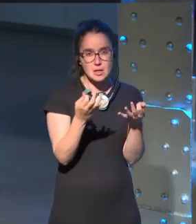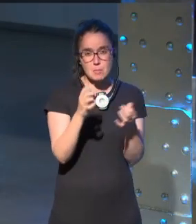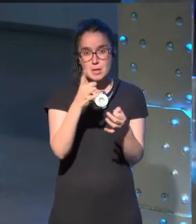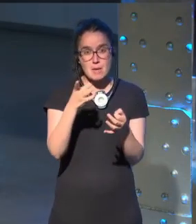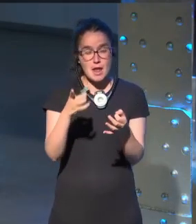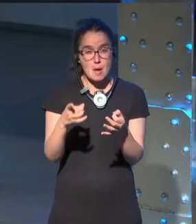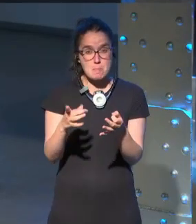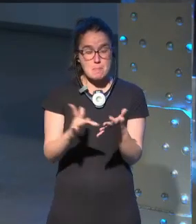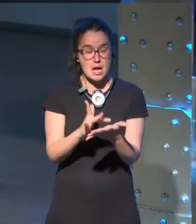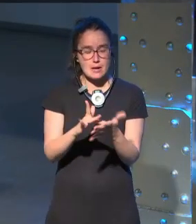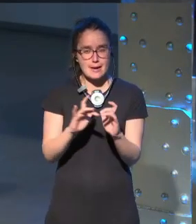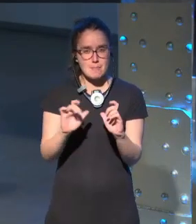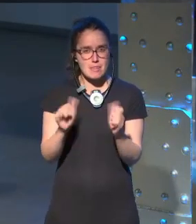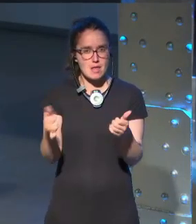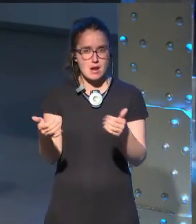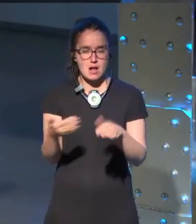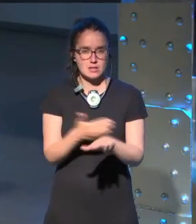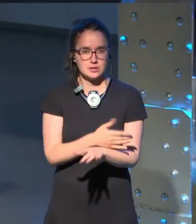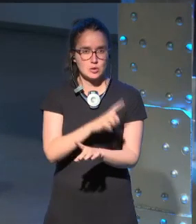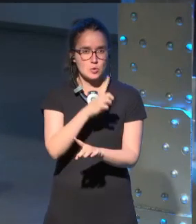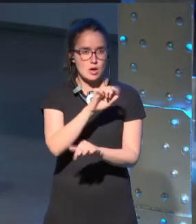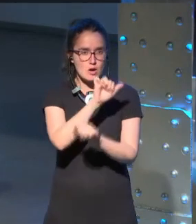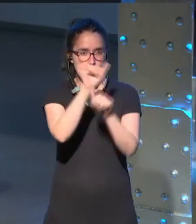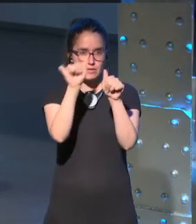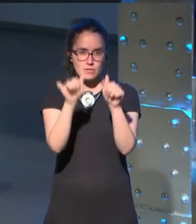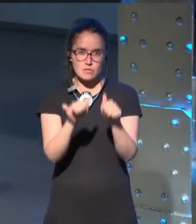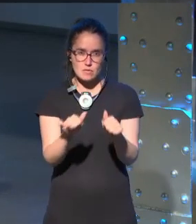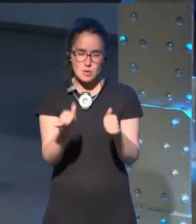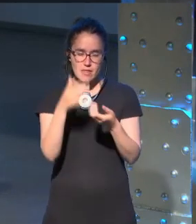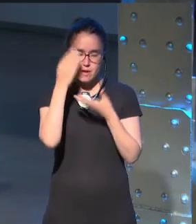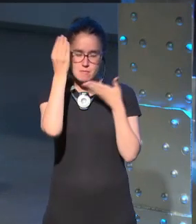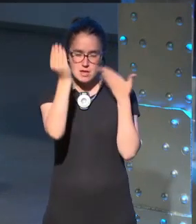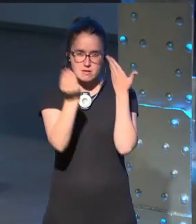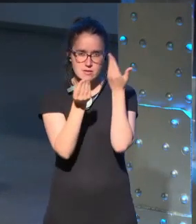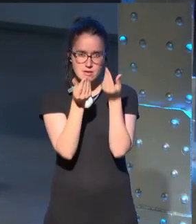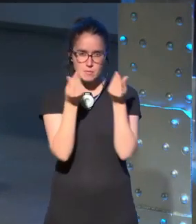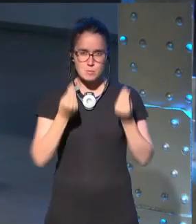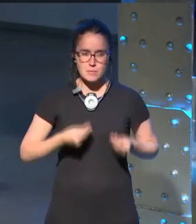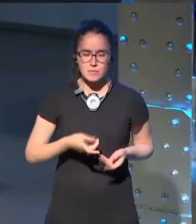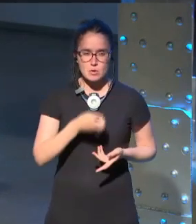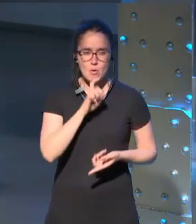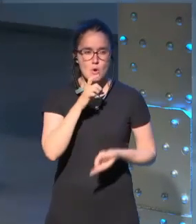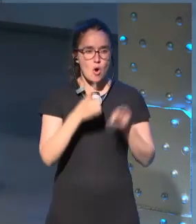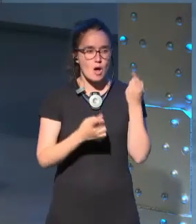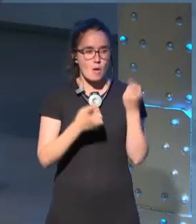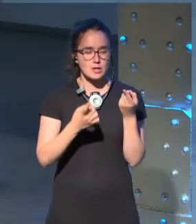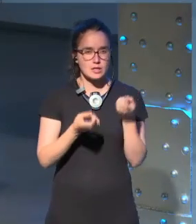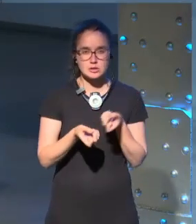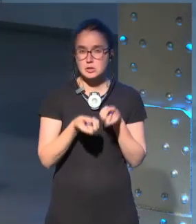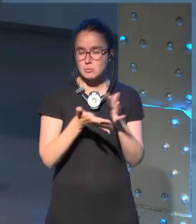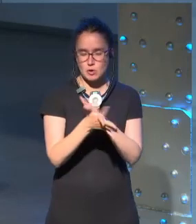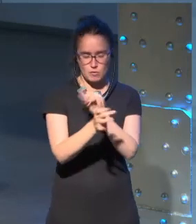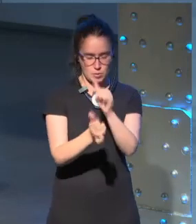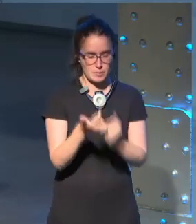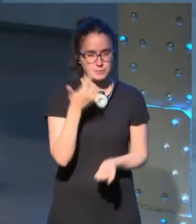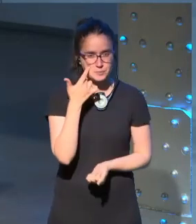one way of thinking about it, and I sometimes talk about it this way, to me it's like an